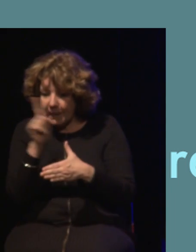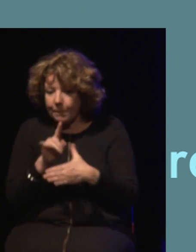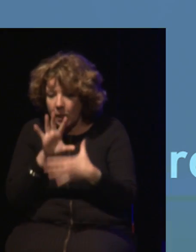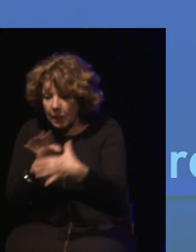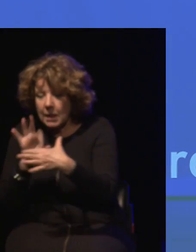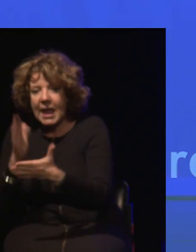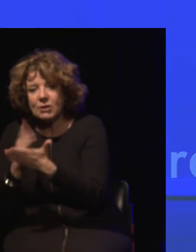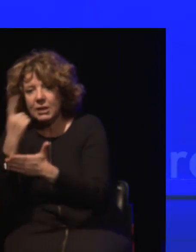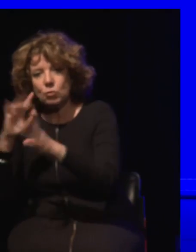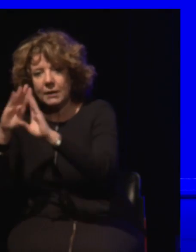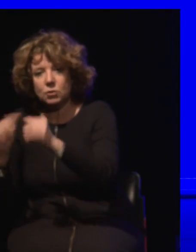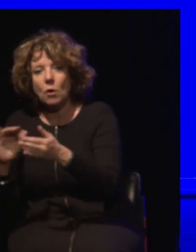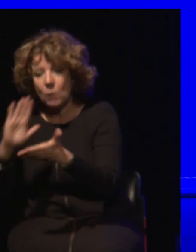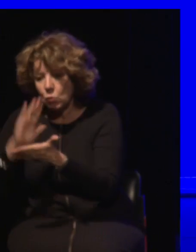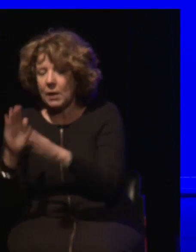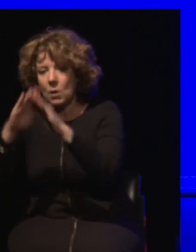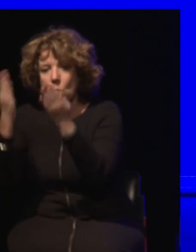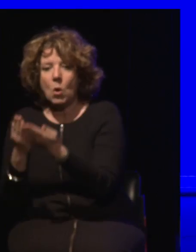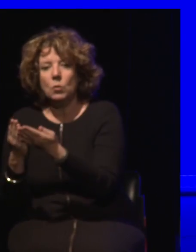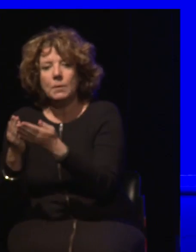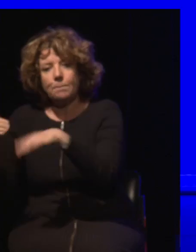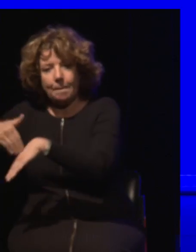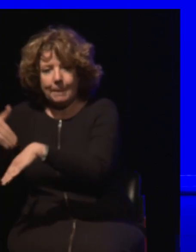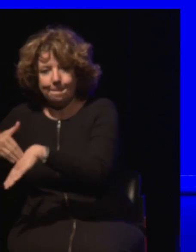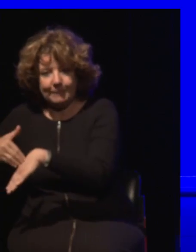about applying a game layer on top of the real world.